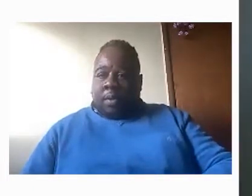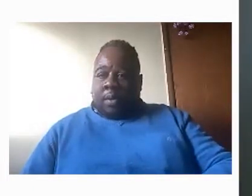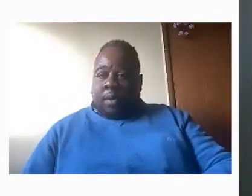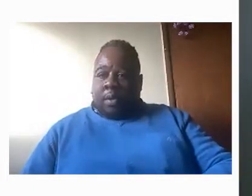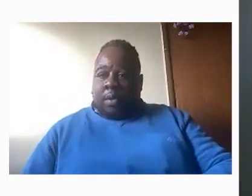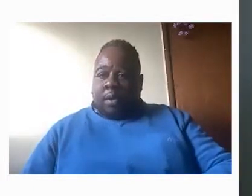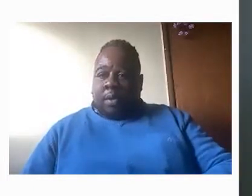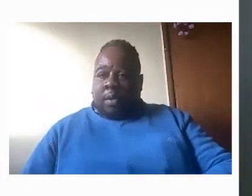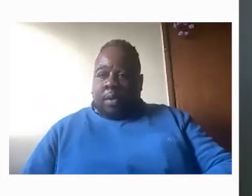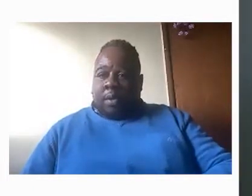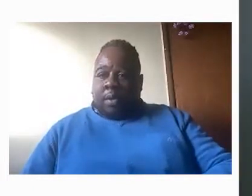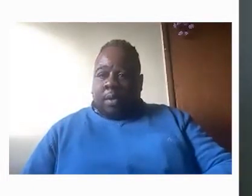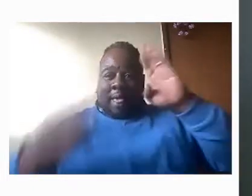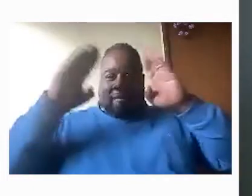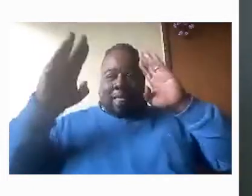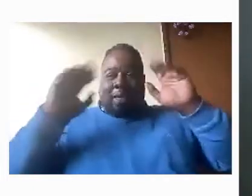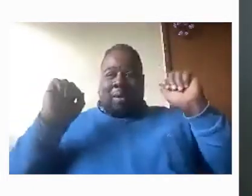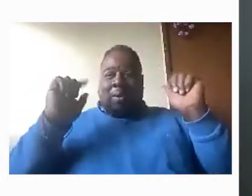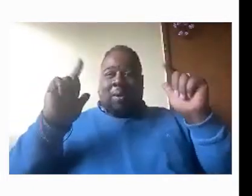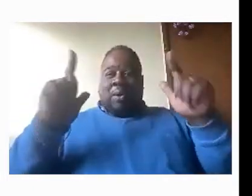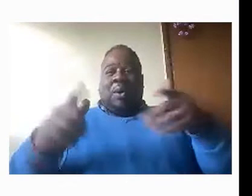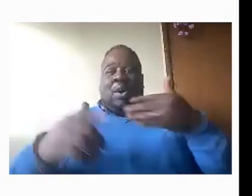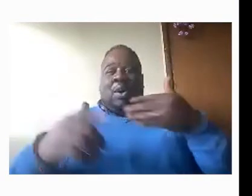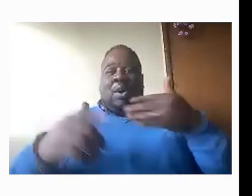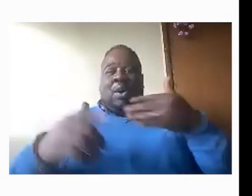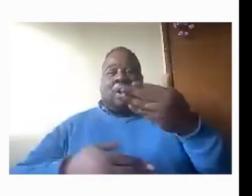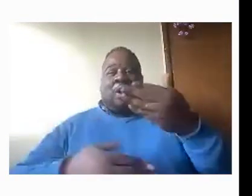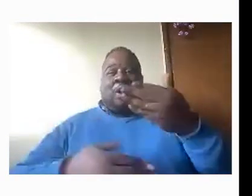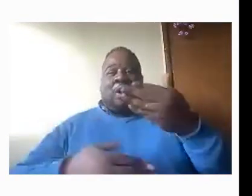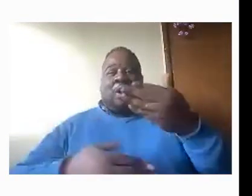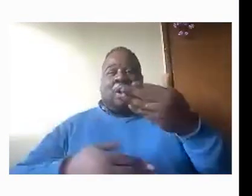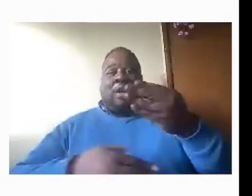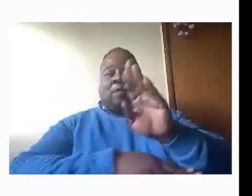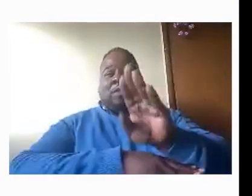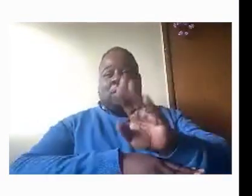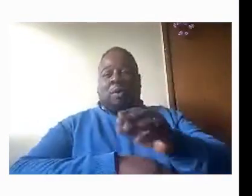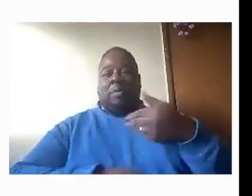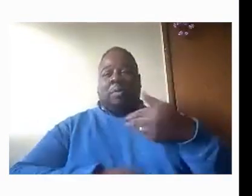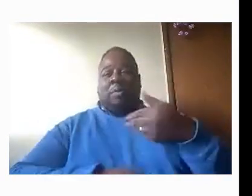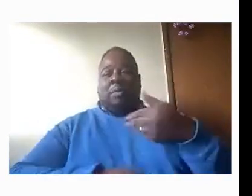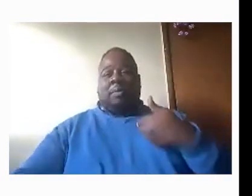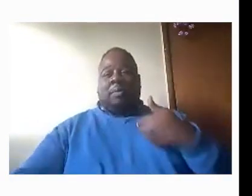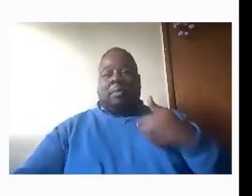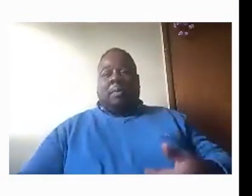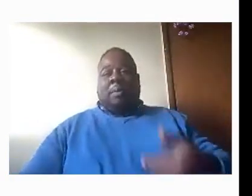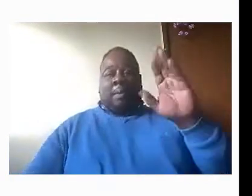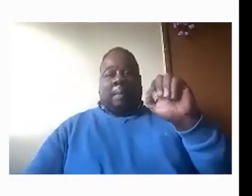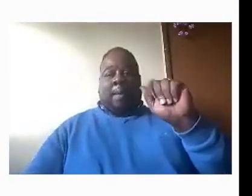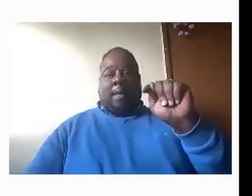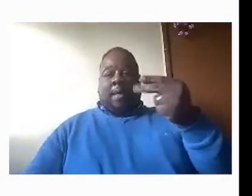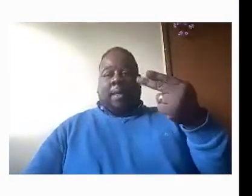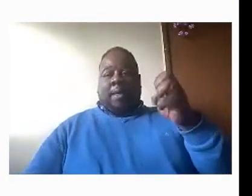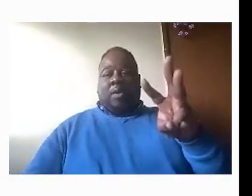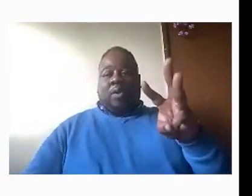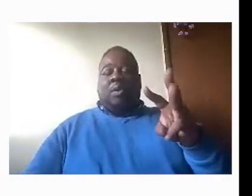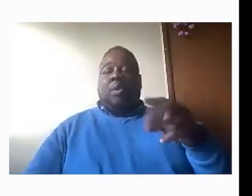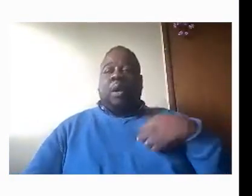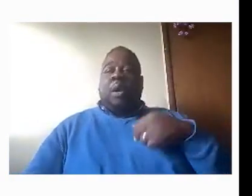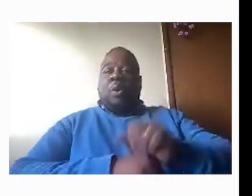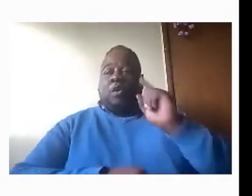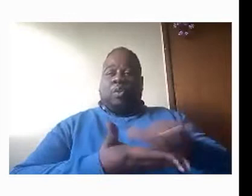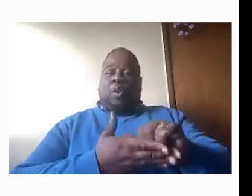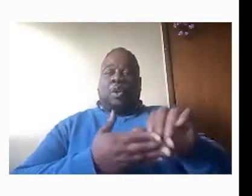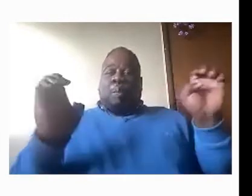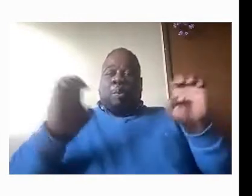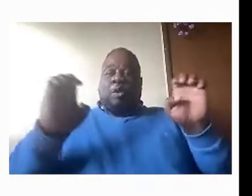Hi, everyone. Good afternoon. So my name is Matthew Puvogel. I work for New York City Emergency Management. As Jessica mentioned, the lawsuit, my